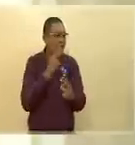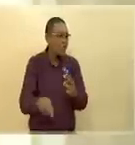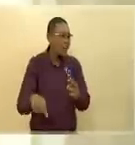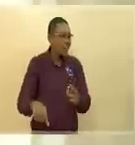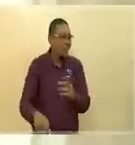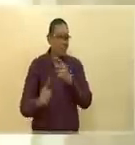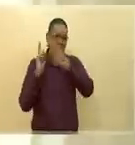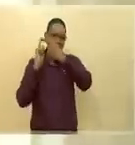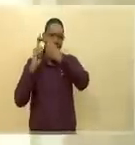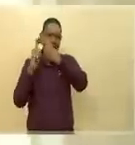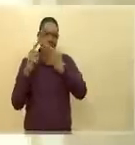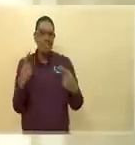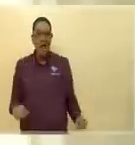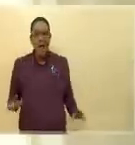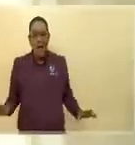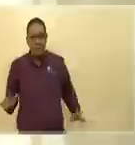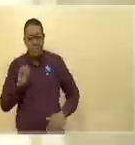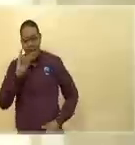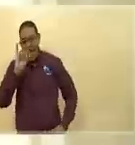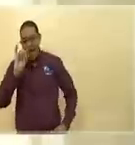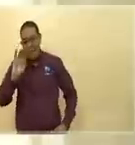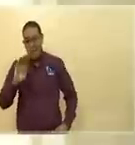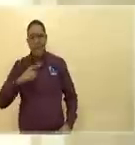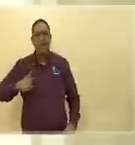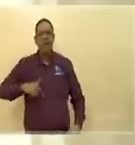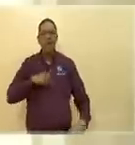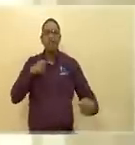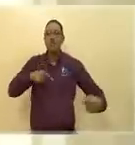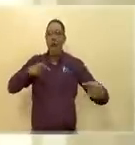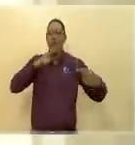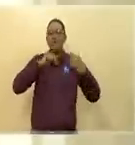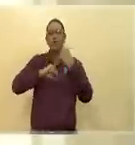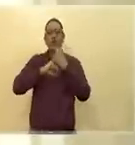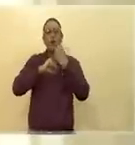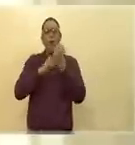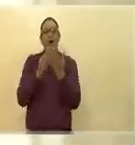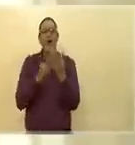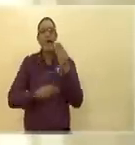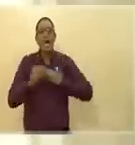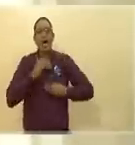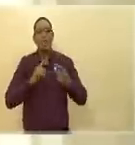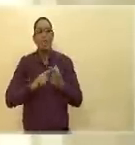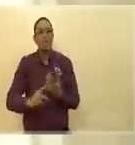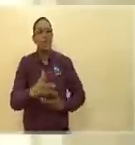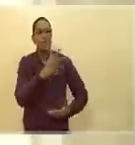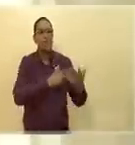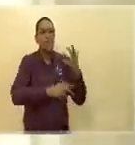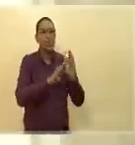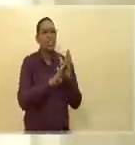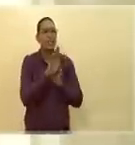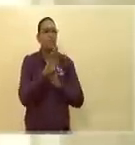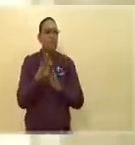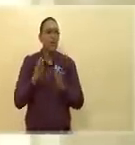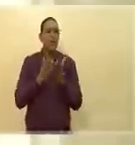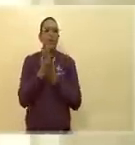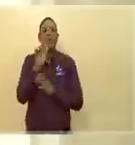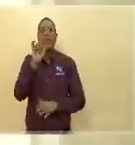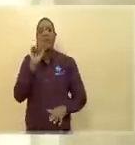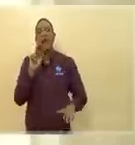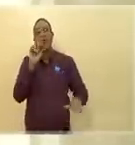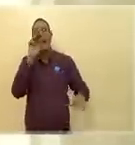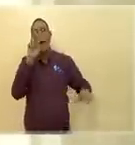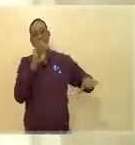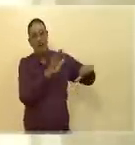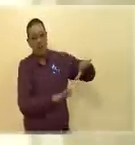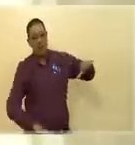most positive occasion. At the IDB, we strive to support economic and social development throughout Latin America and the